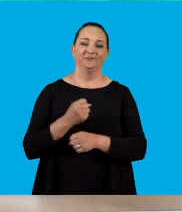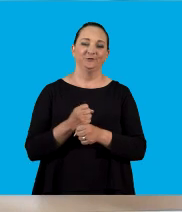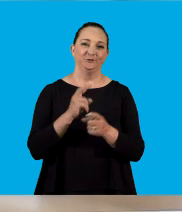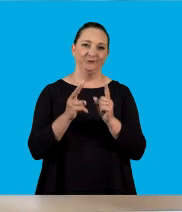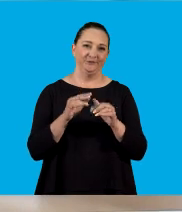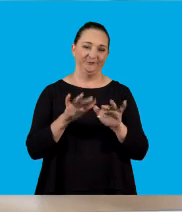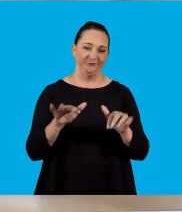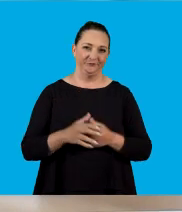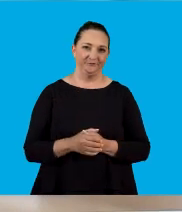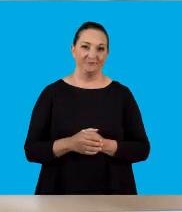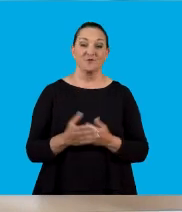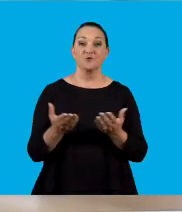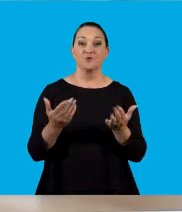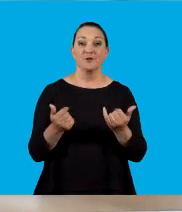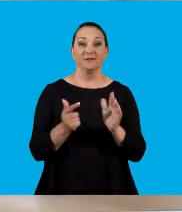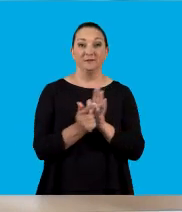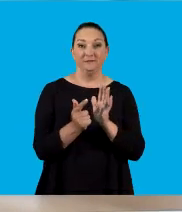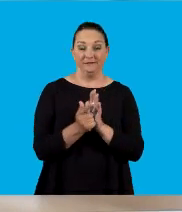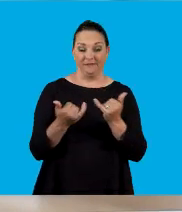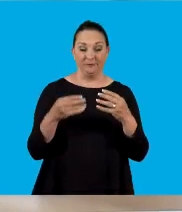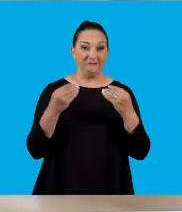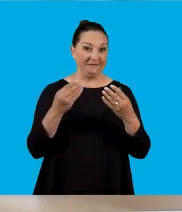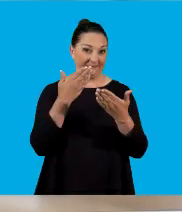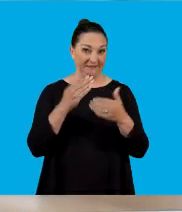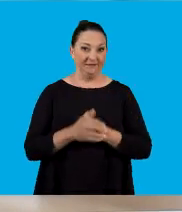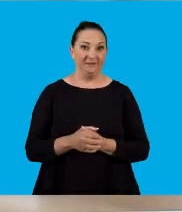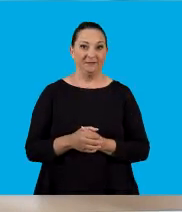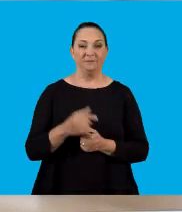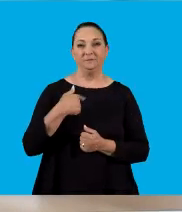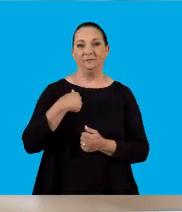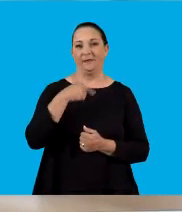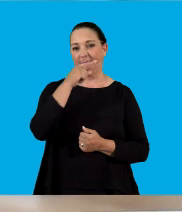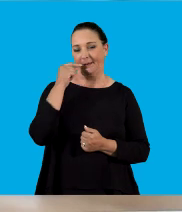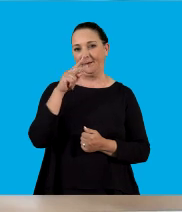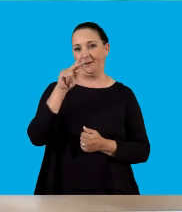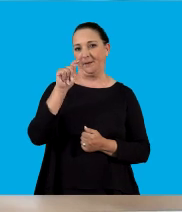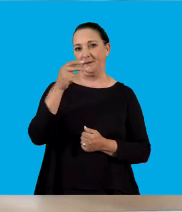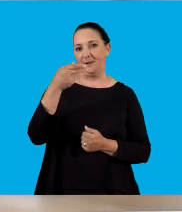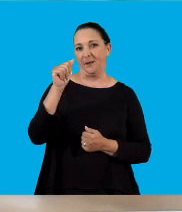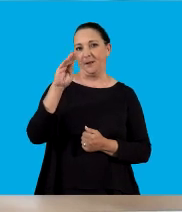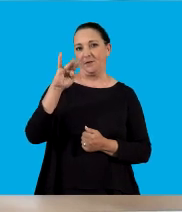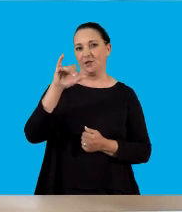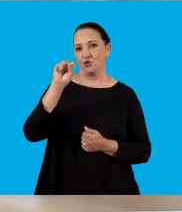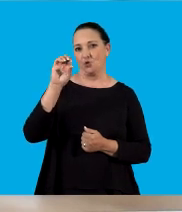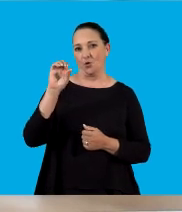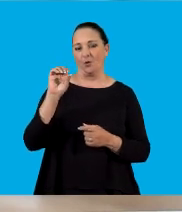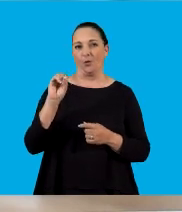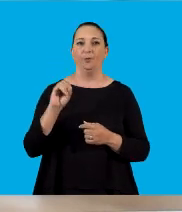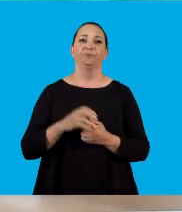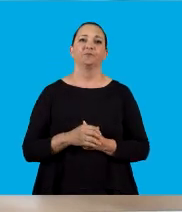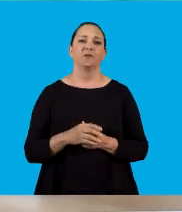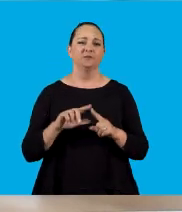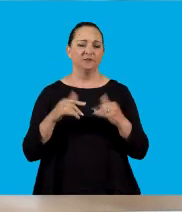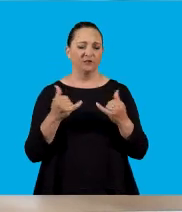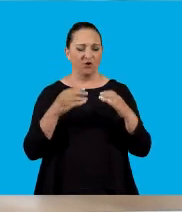Good day, grade 12 learners. Welcome to today's business studies lesson. My name is Tsidiso Tlhaka. Today we'll be looking into quality of performance,